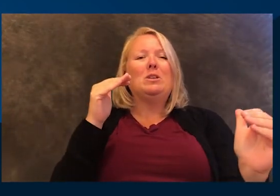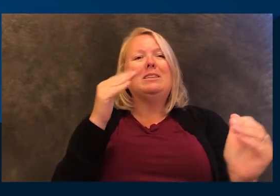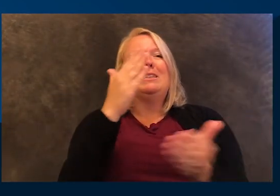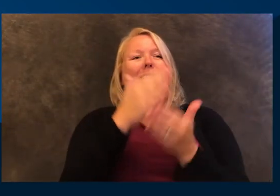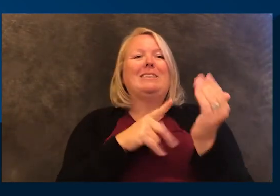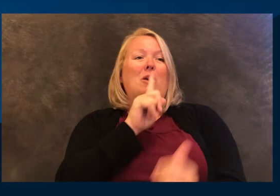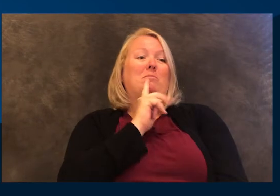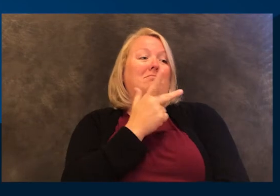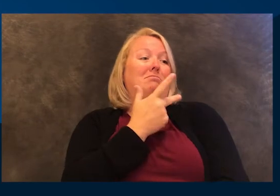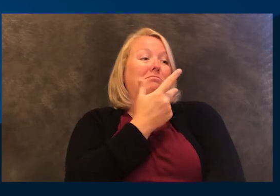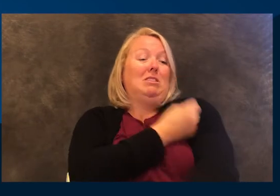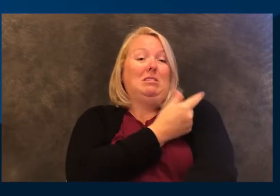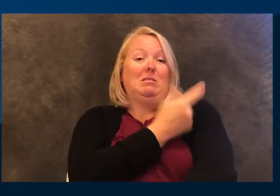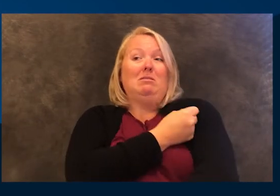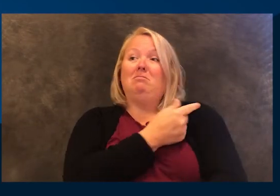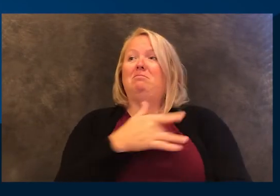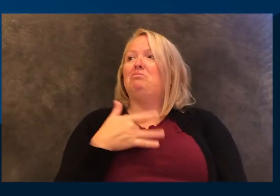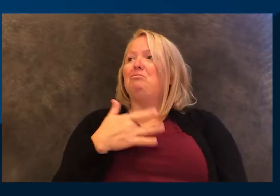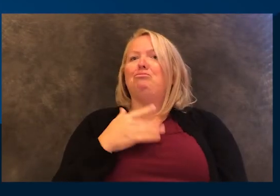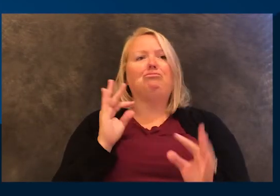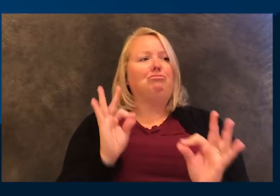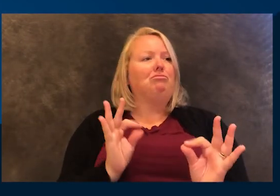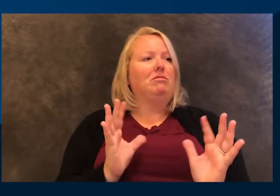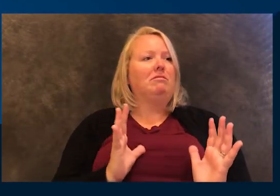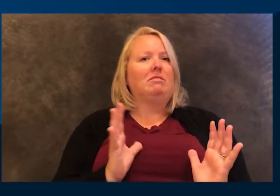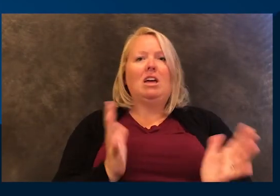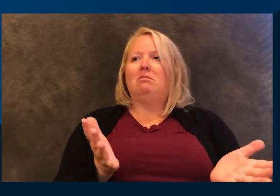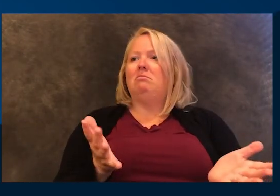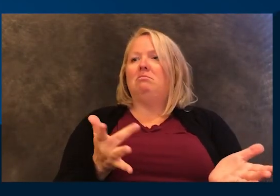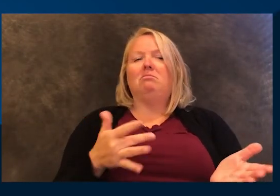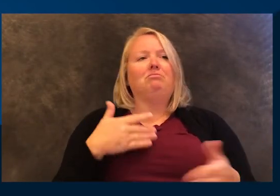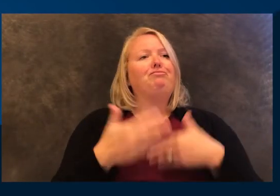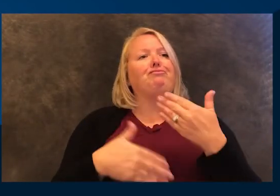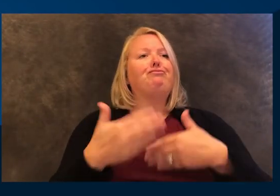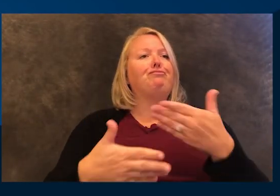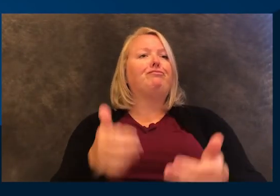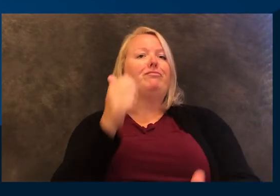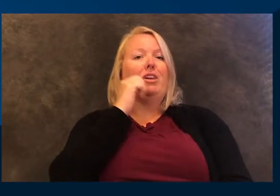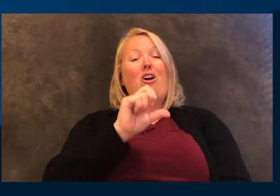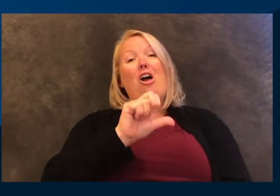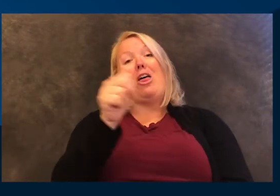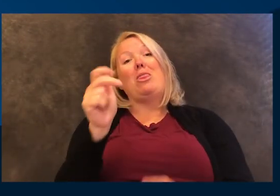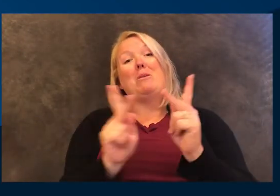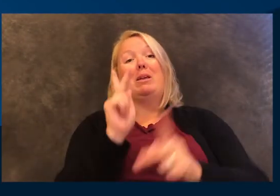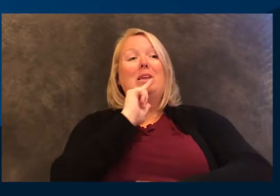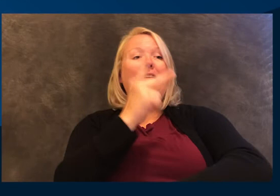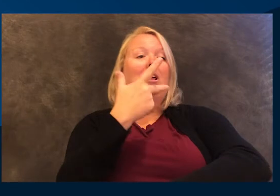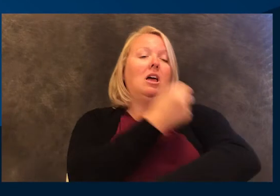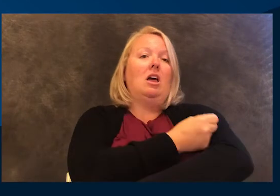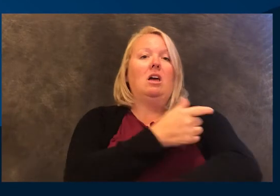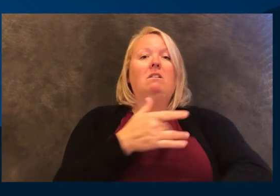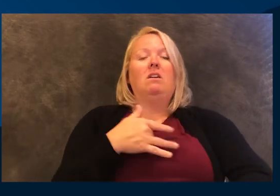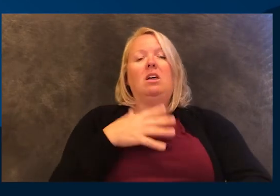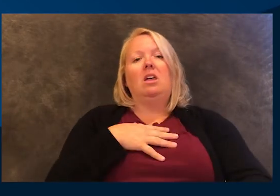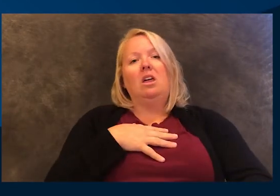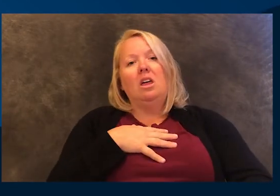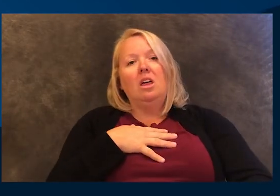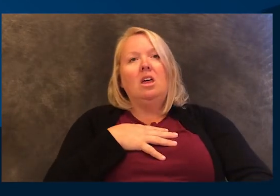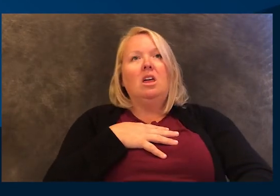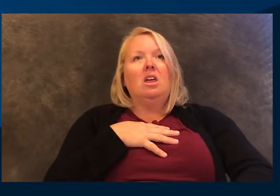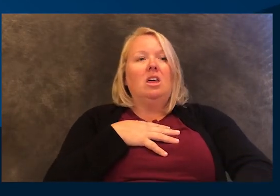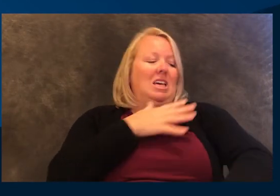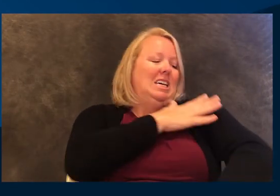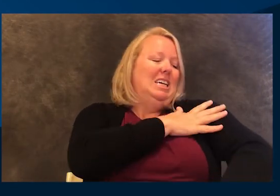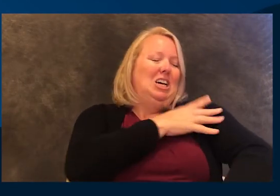recipients feel nothing at all and doesn't skip a beat. Other recipients are experiencing sort of the